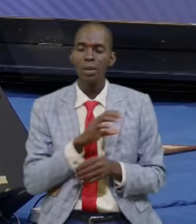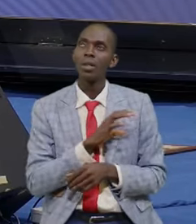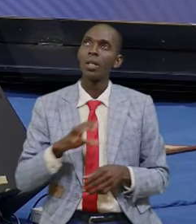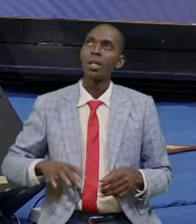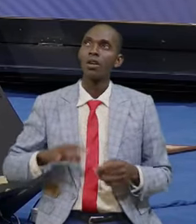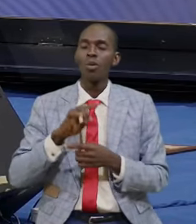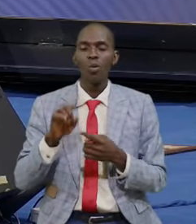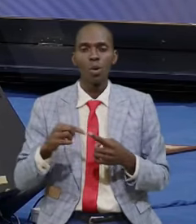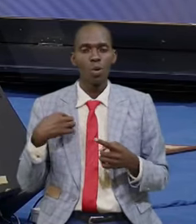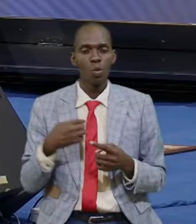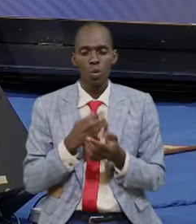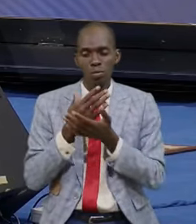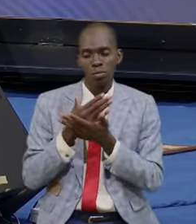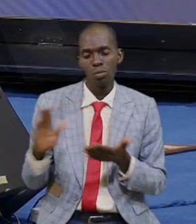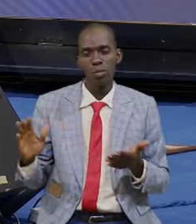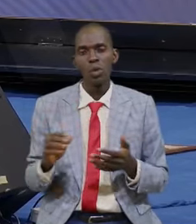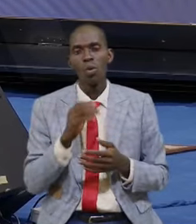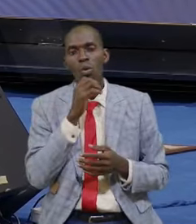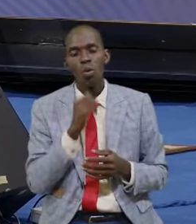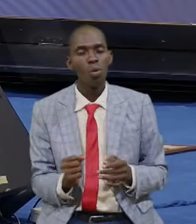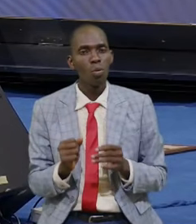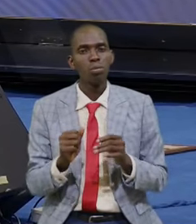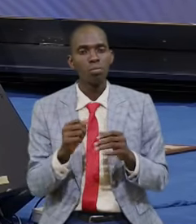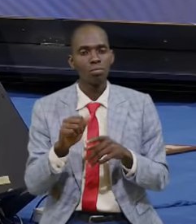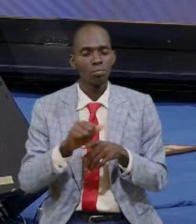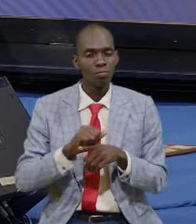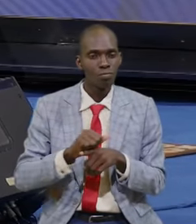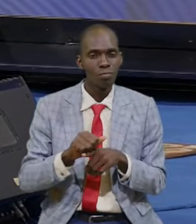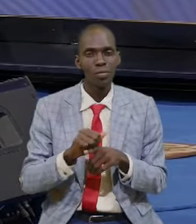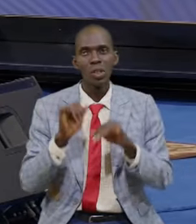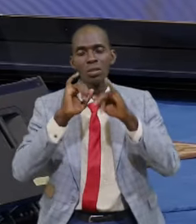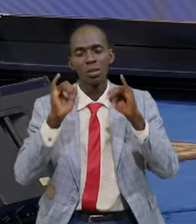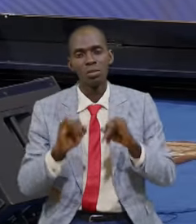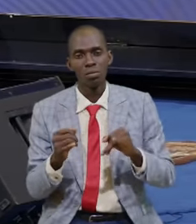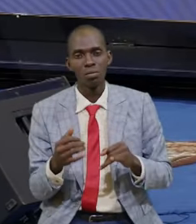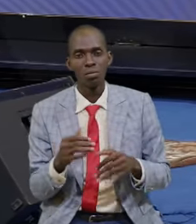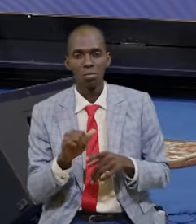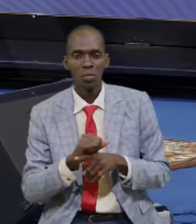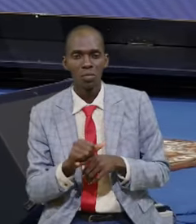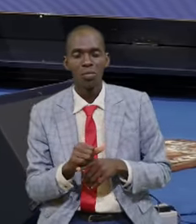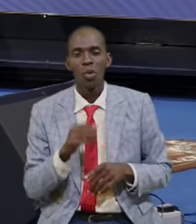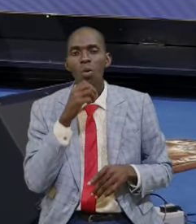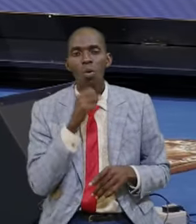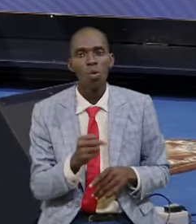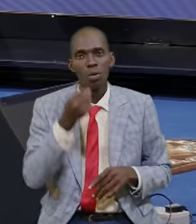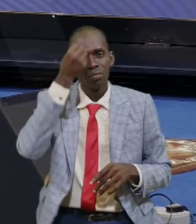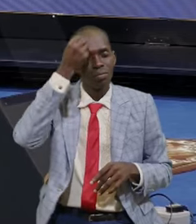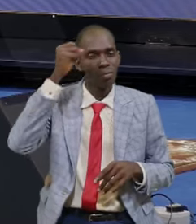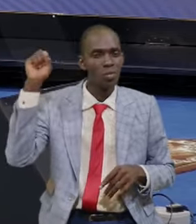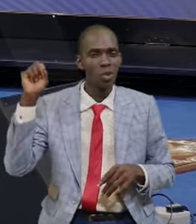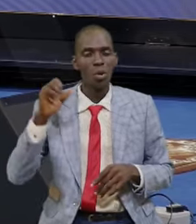all those old rituals, old rebellion, old